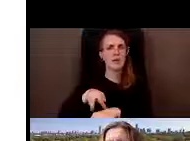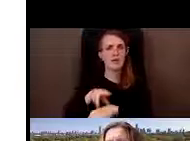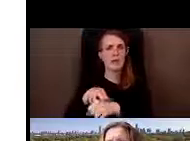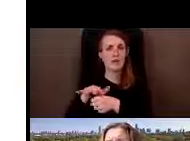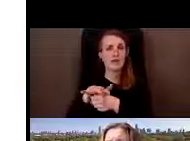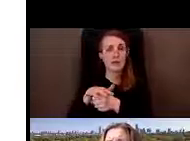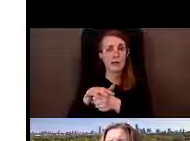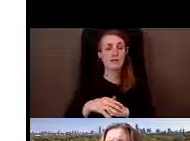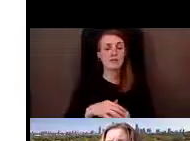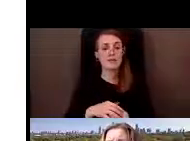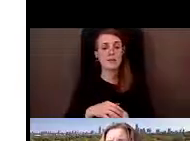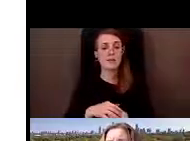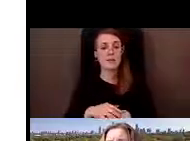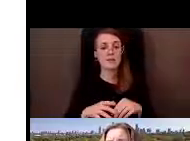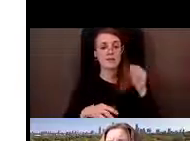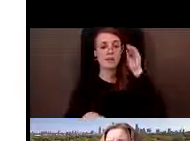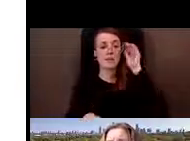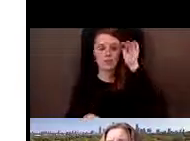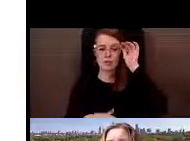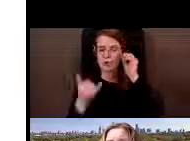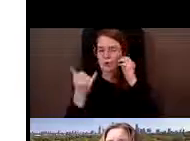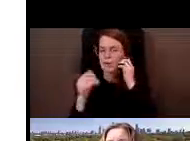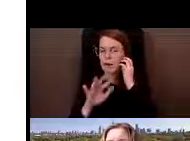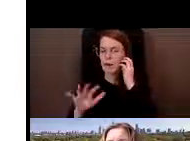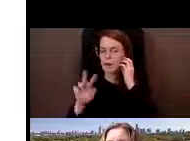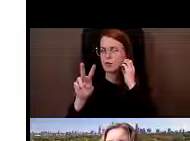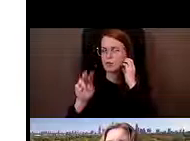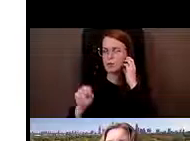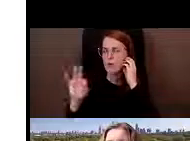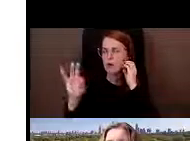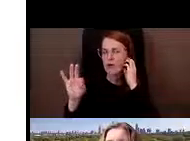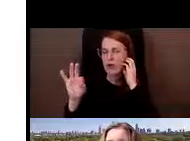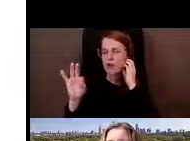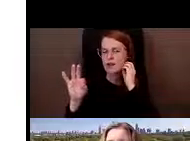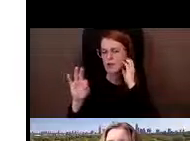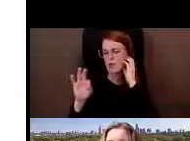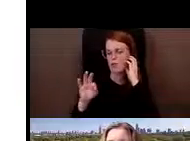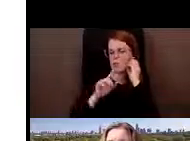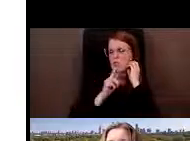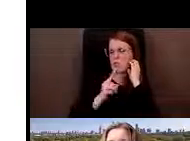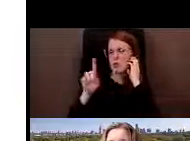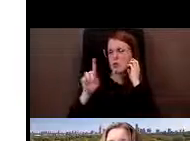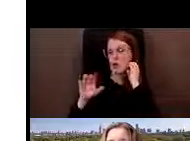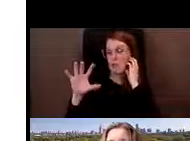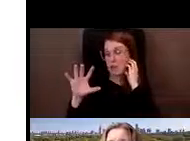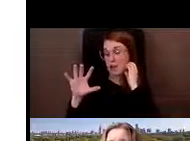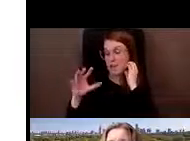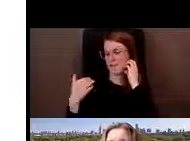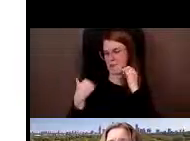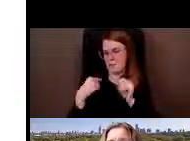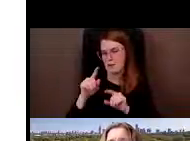So I know we were about up to 109 or 105 on previous